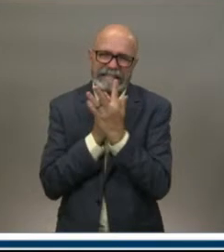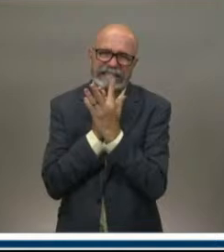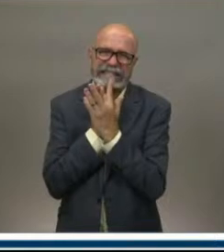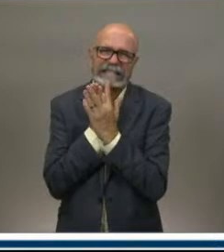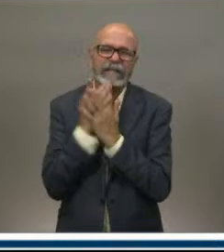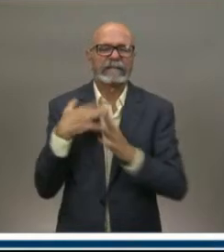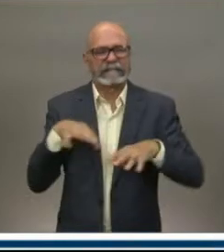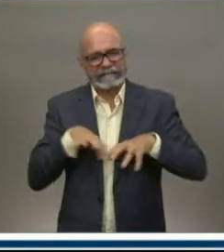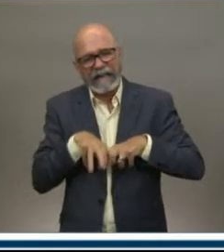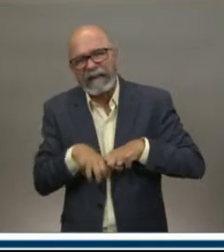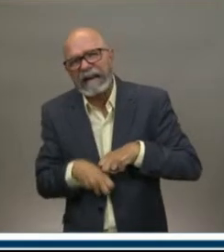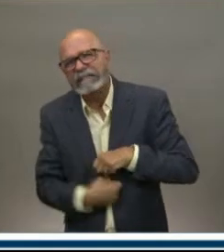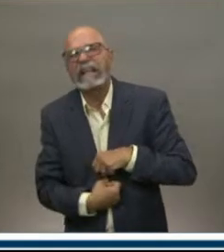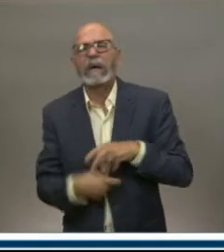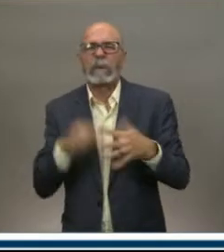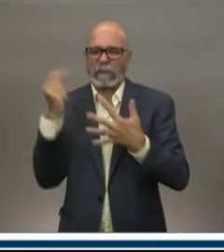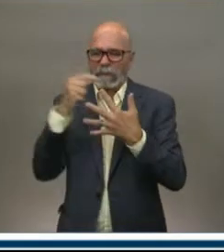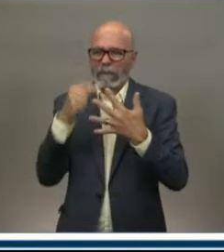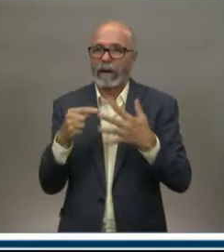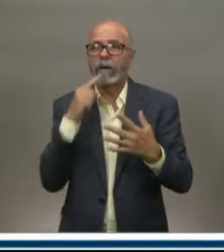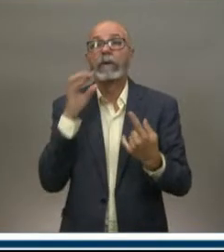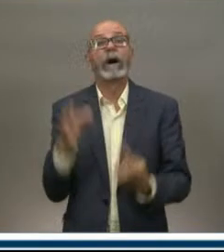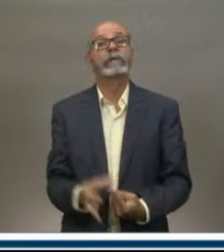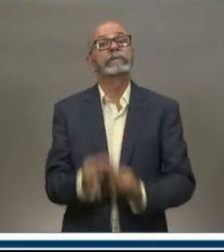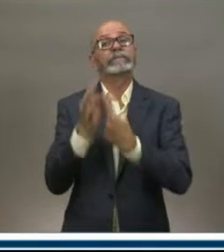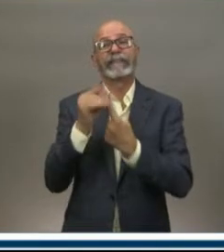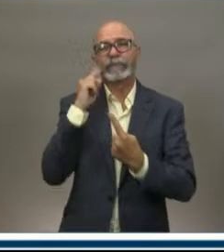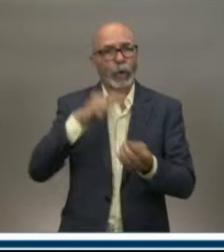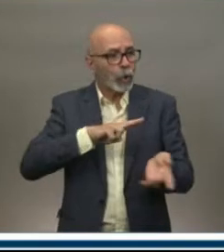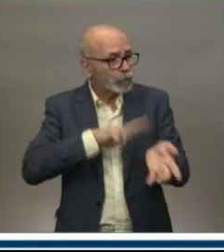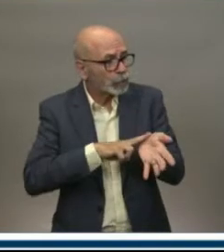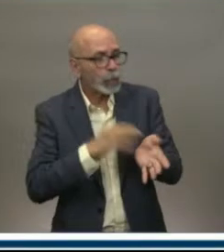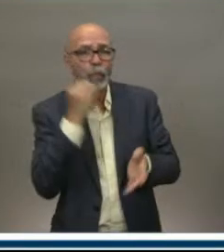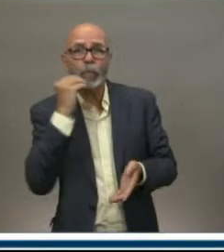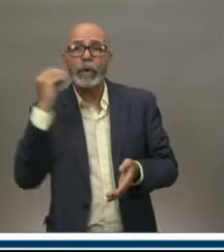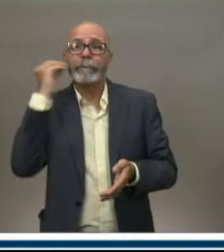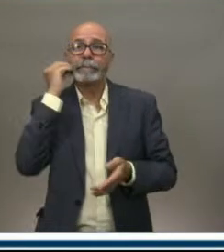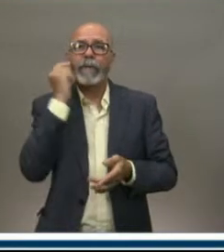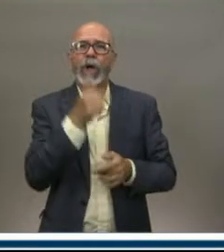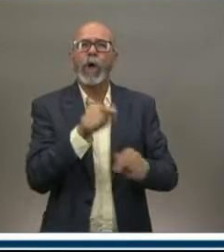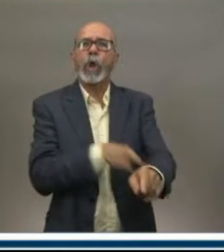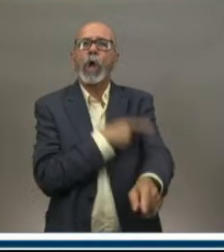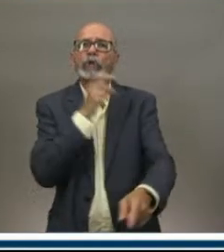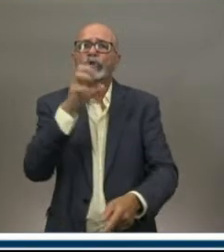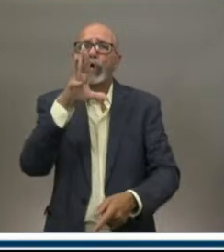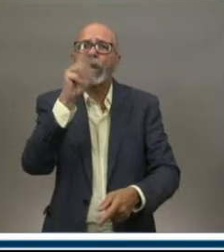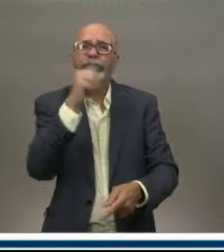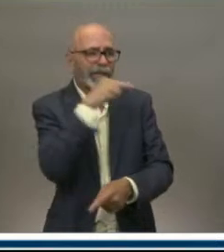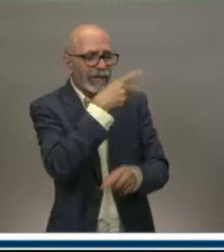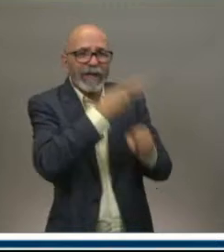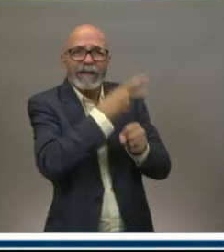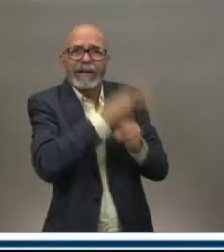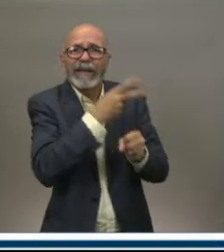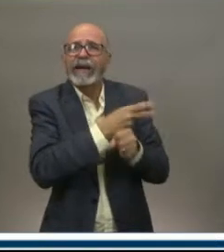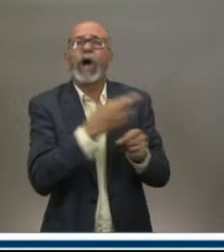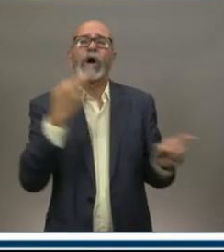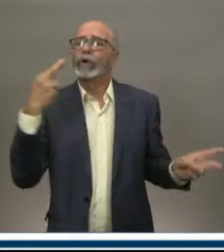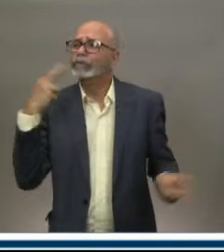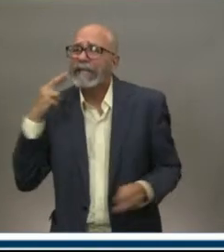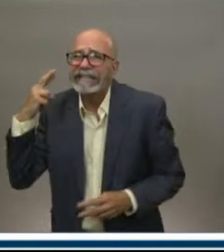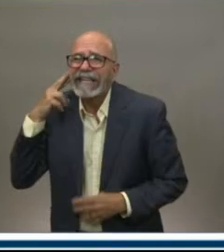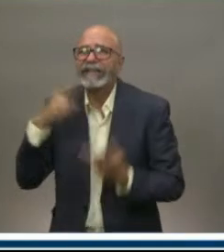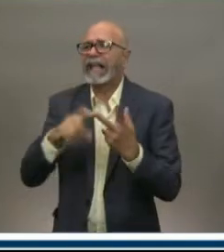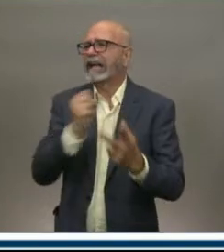care residents, staff, and their families. And this occurred in particularly at